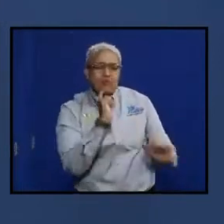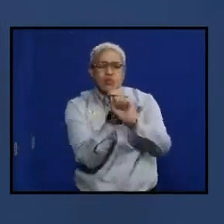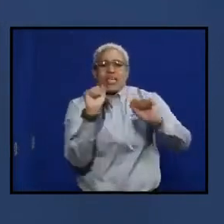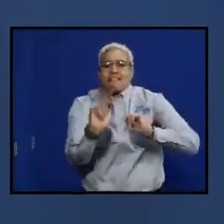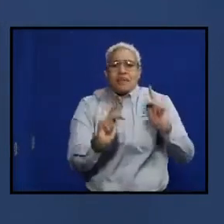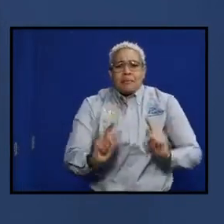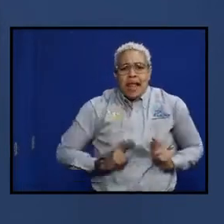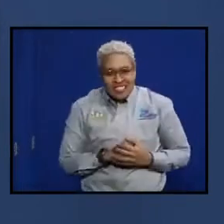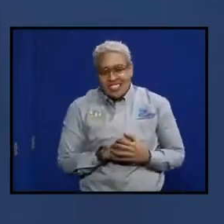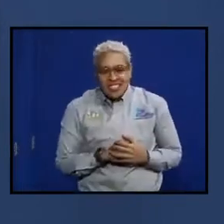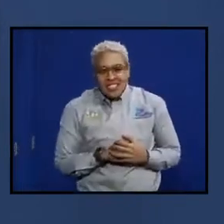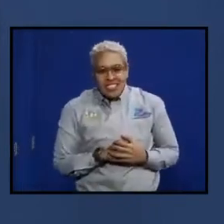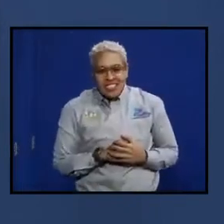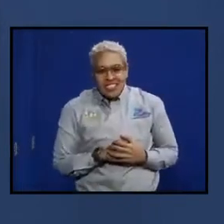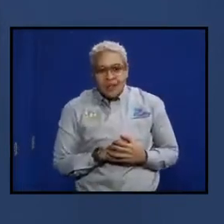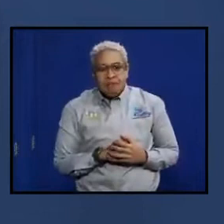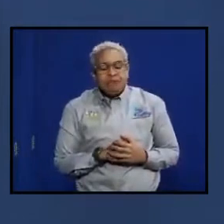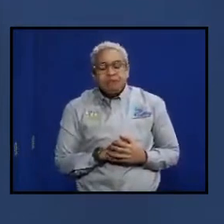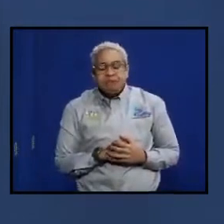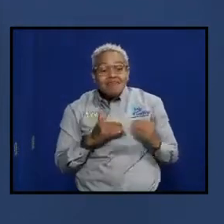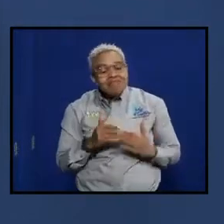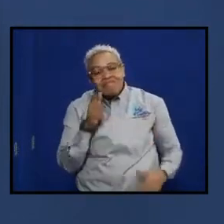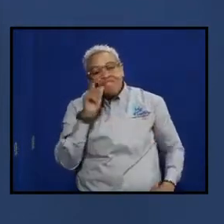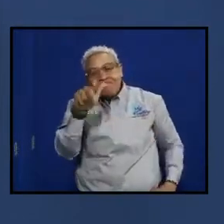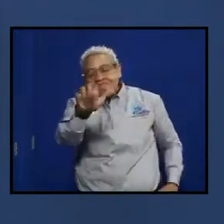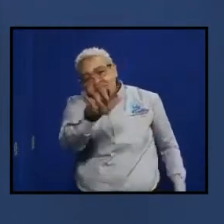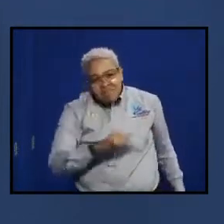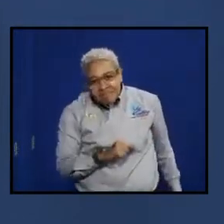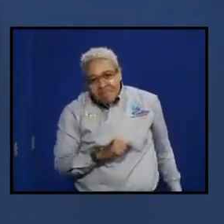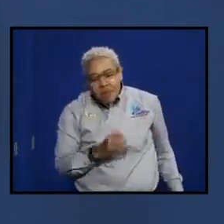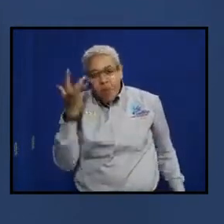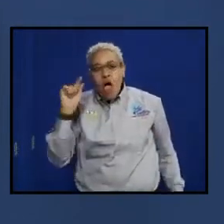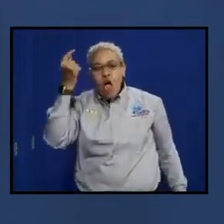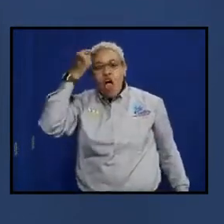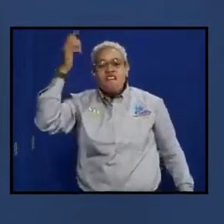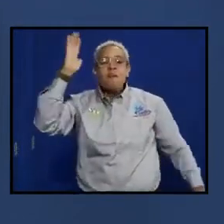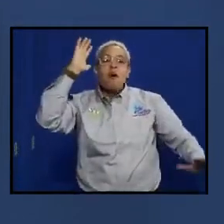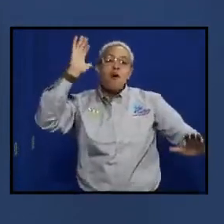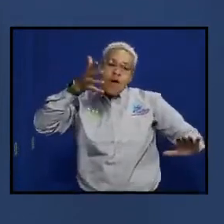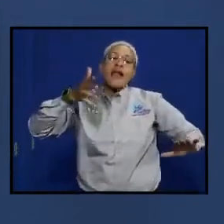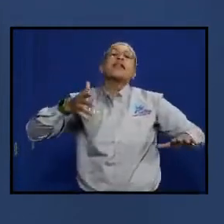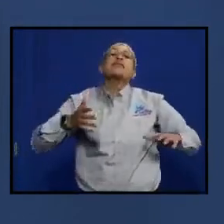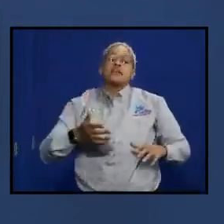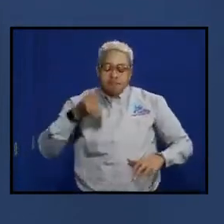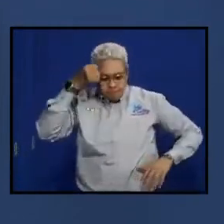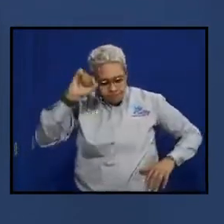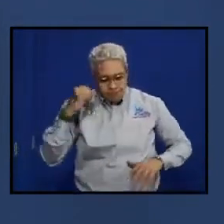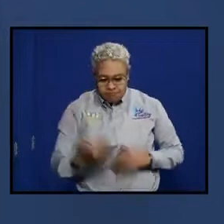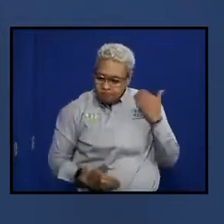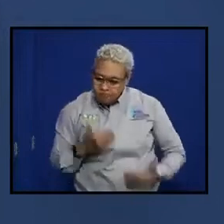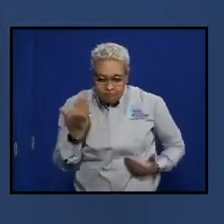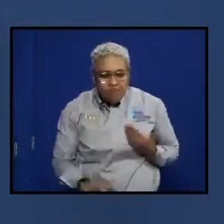Hanover. Prime Minister Andrew Holness claimed the security measure is necessary as the country's crime rate had increased